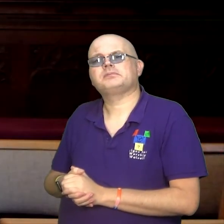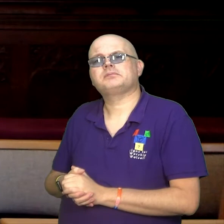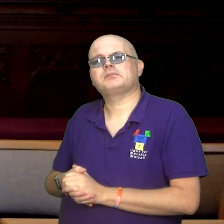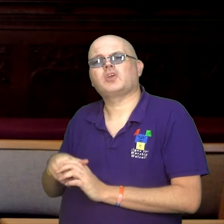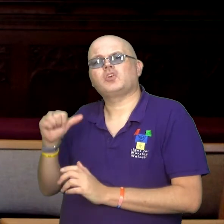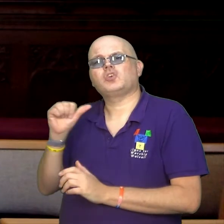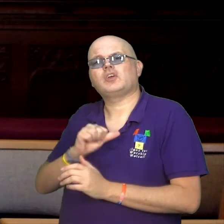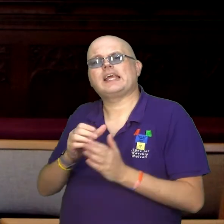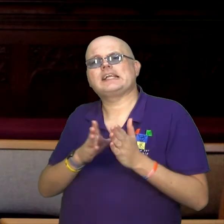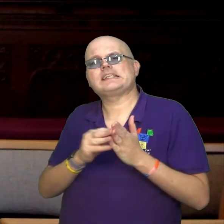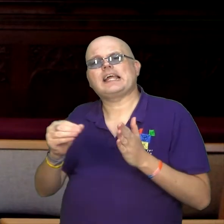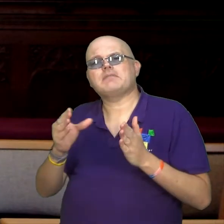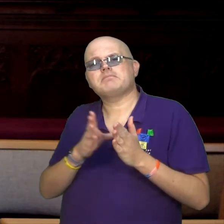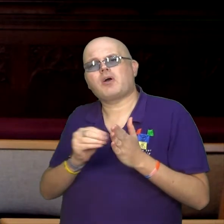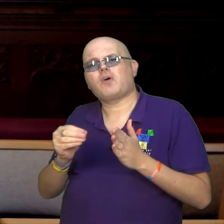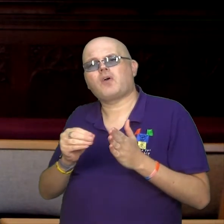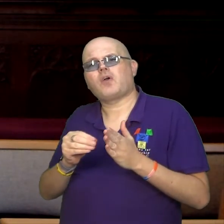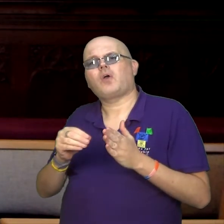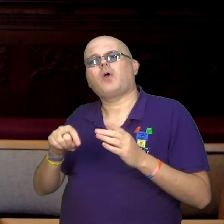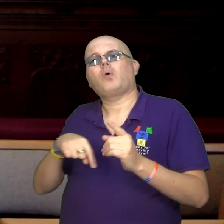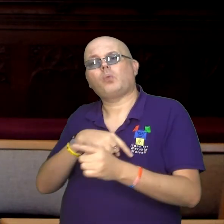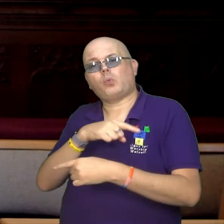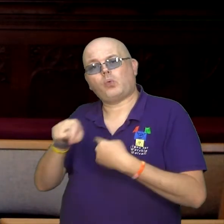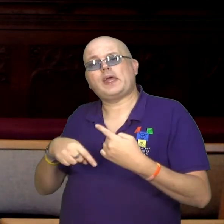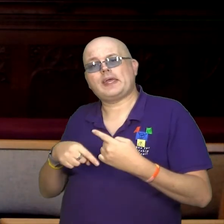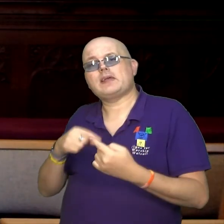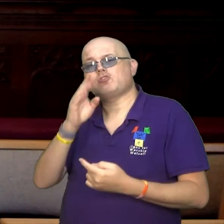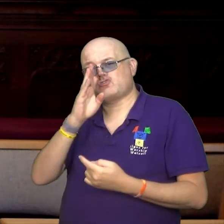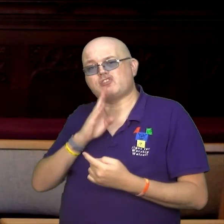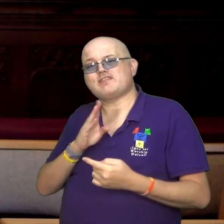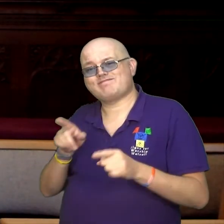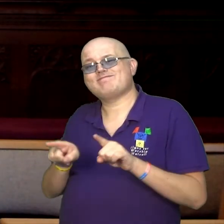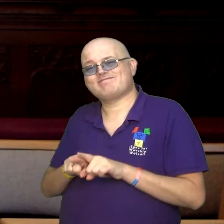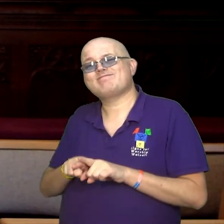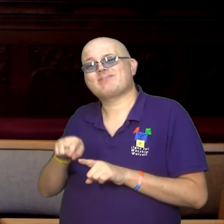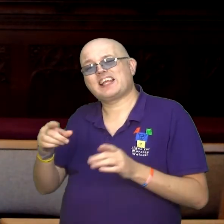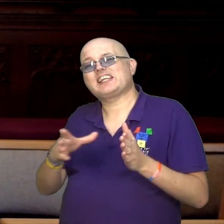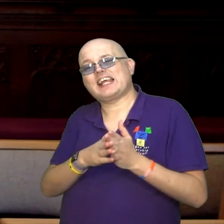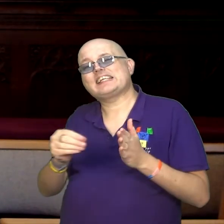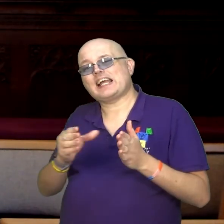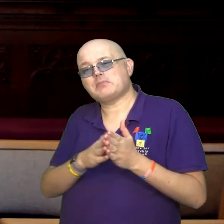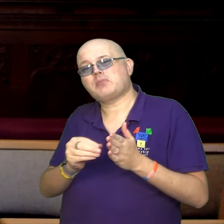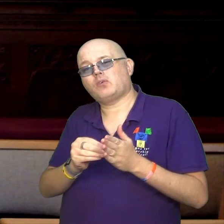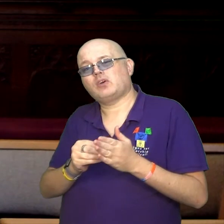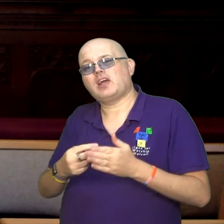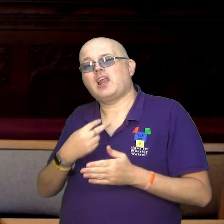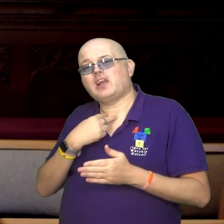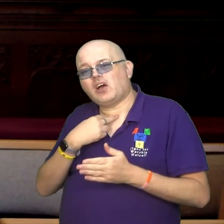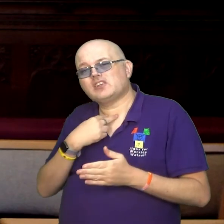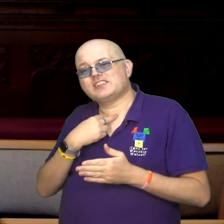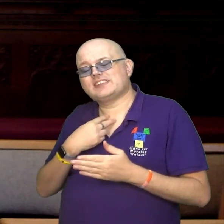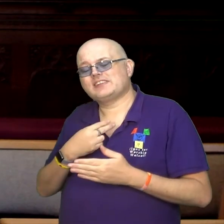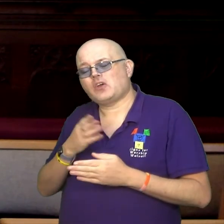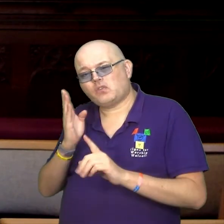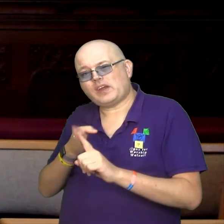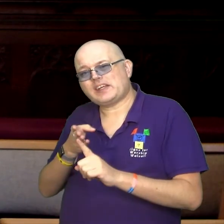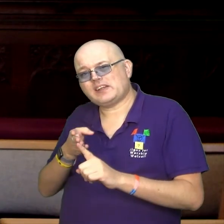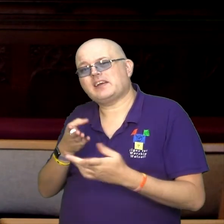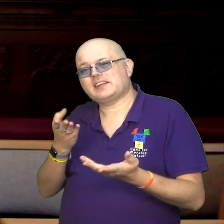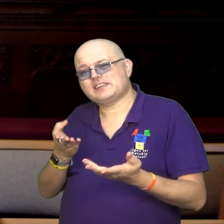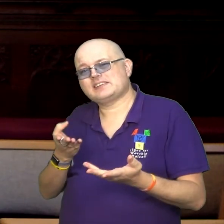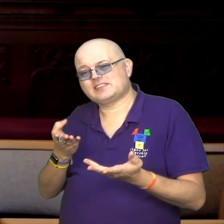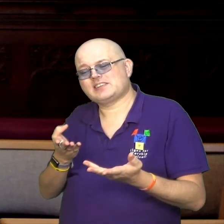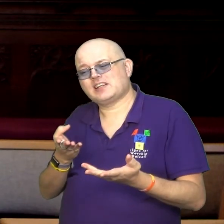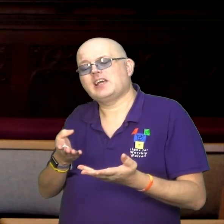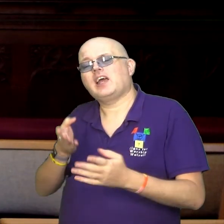This should be an example of how we grieve and how we feel loss. Acknowledging